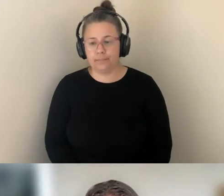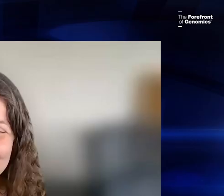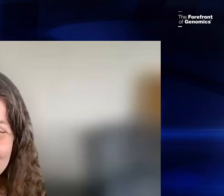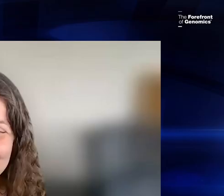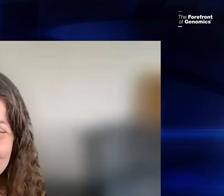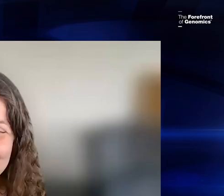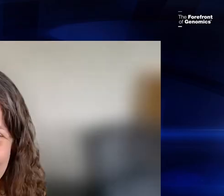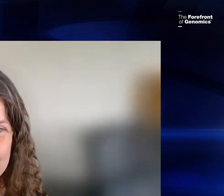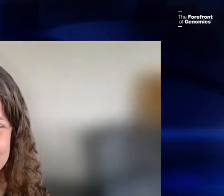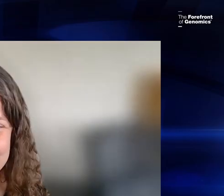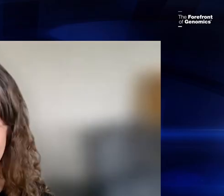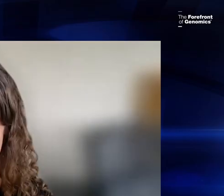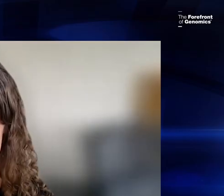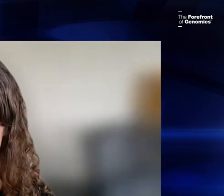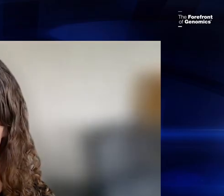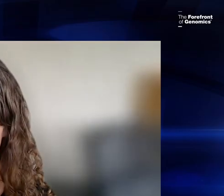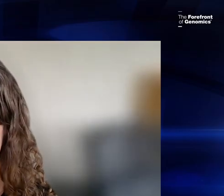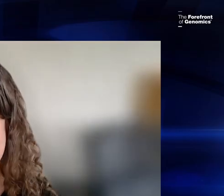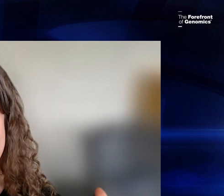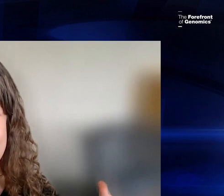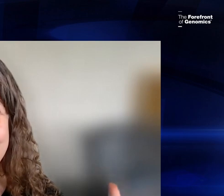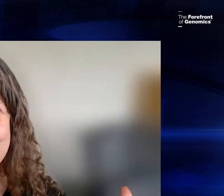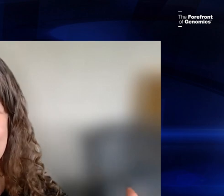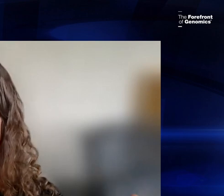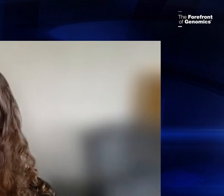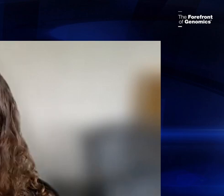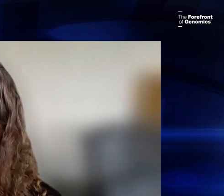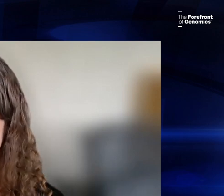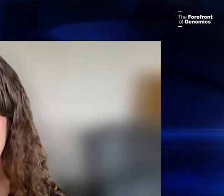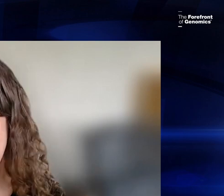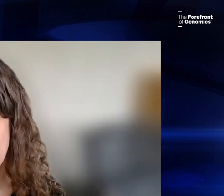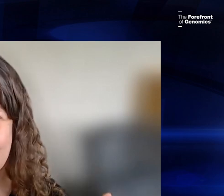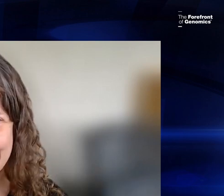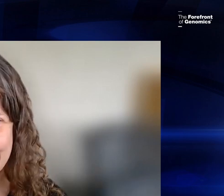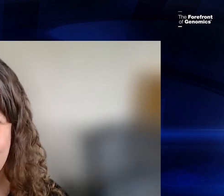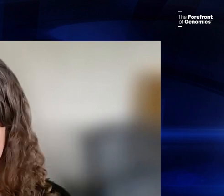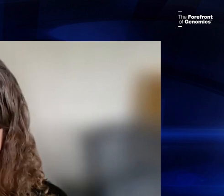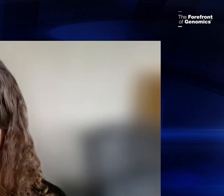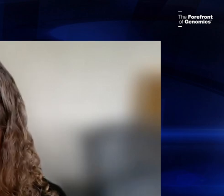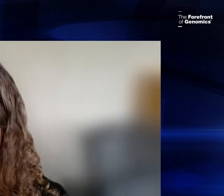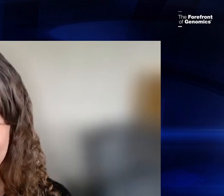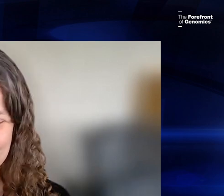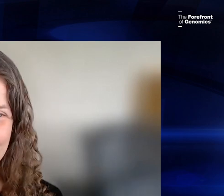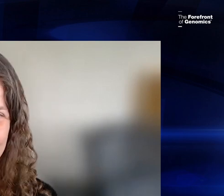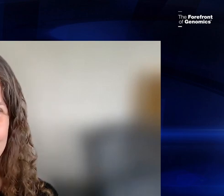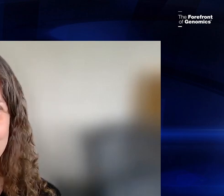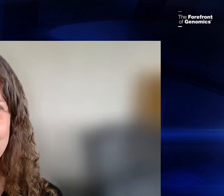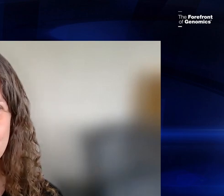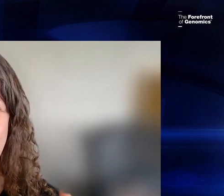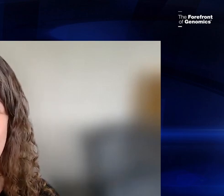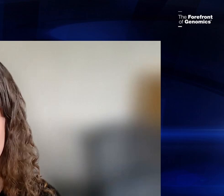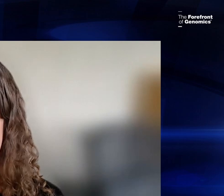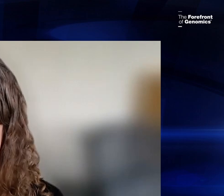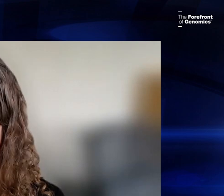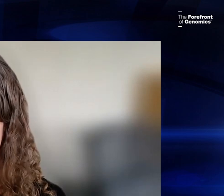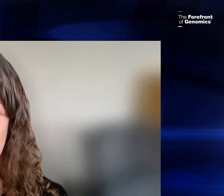Thank you. And I think this was a nice move from the beginning part of the panel into the second panel, I think, thinking